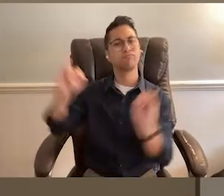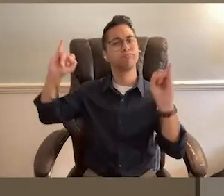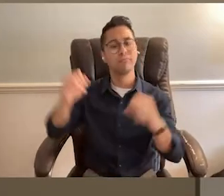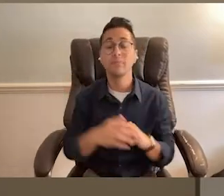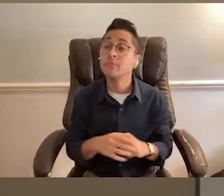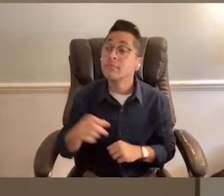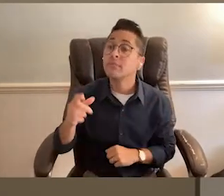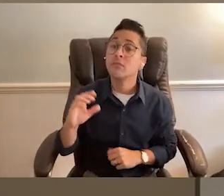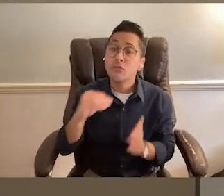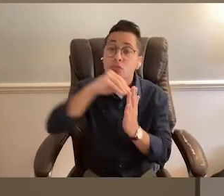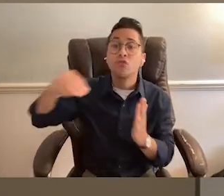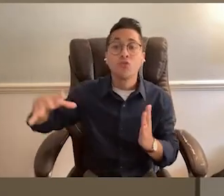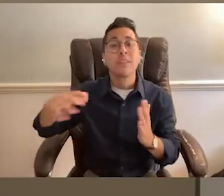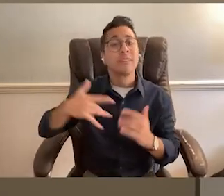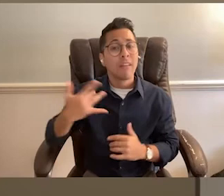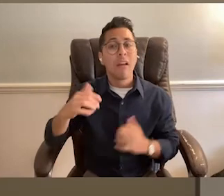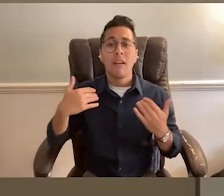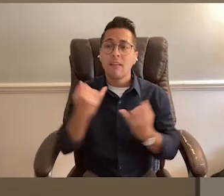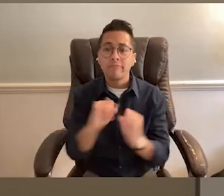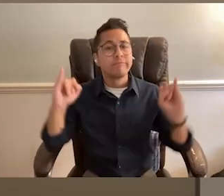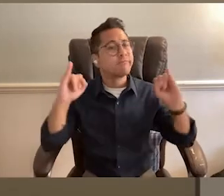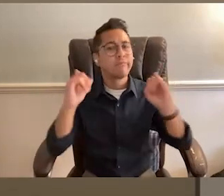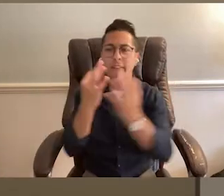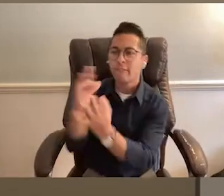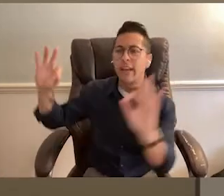we treat them the same way that we would treat another college student.